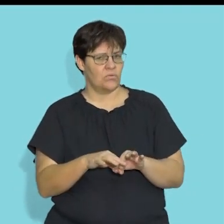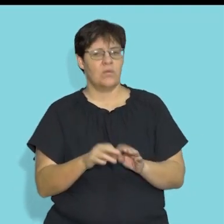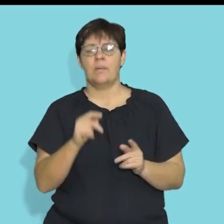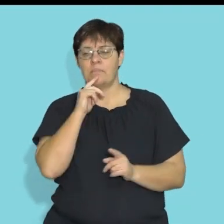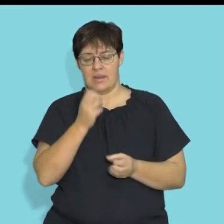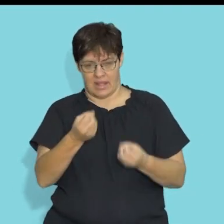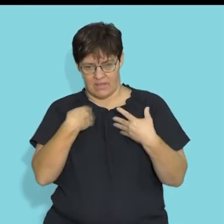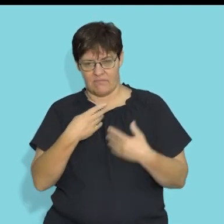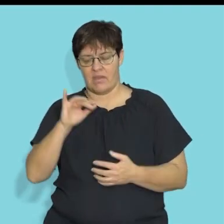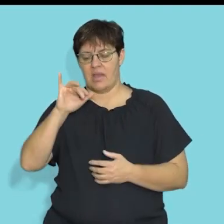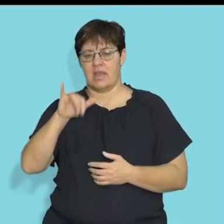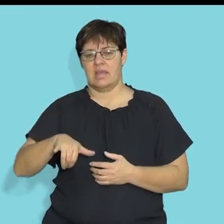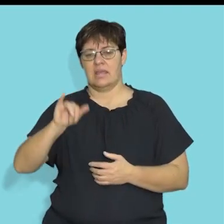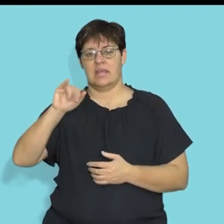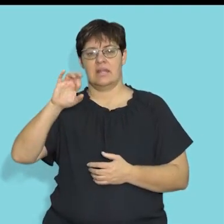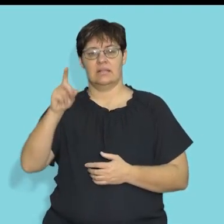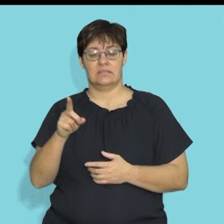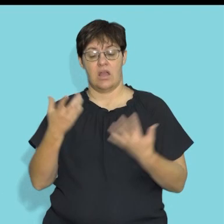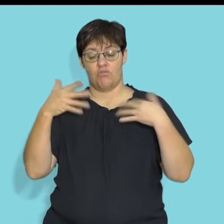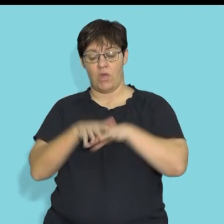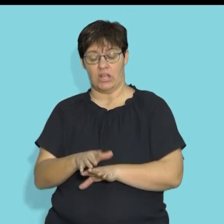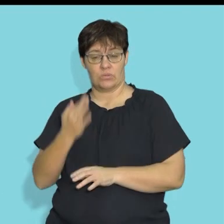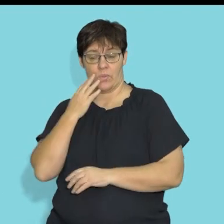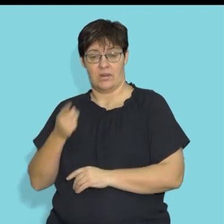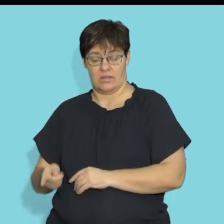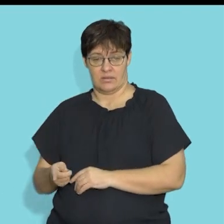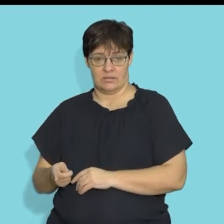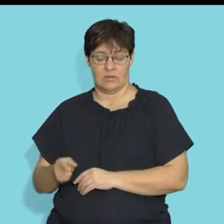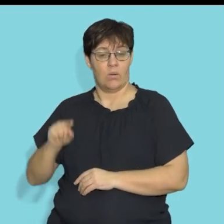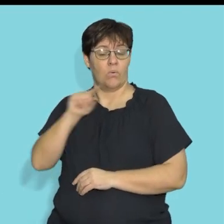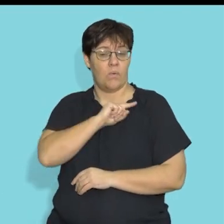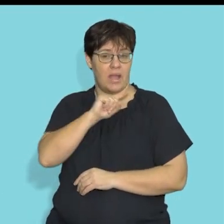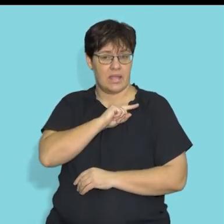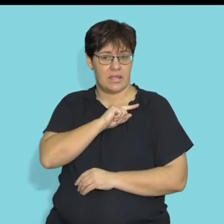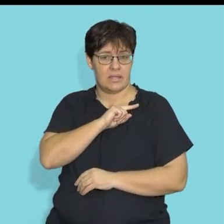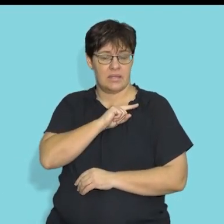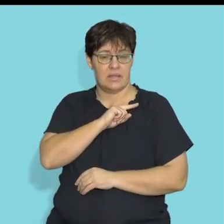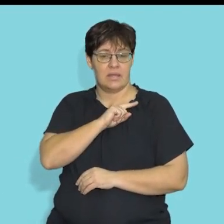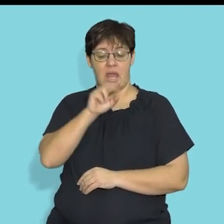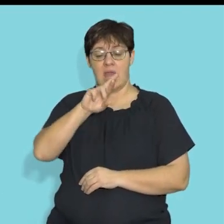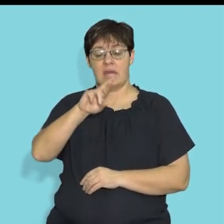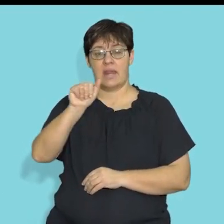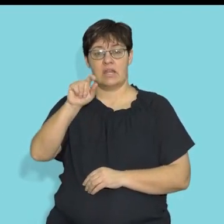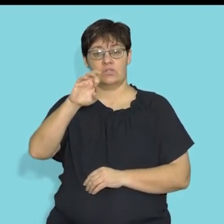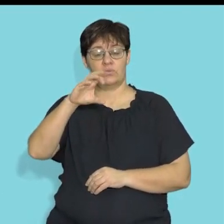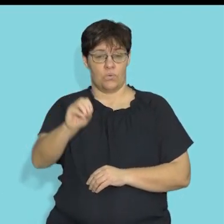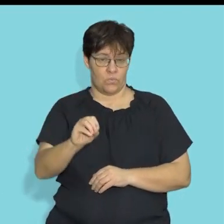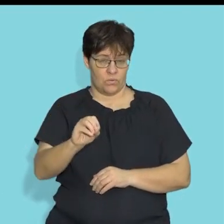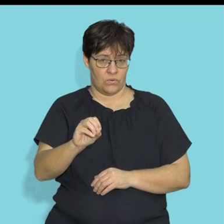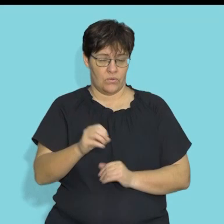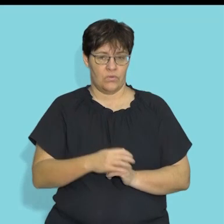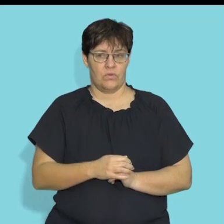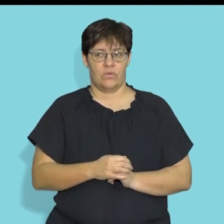the yield of a reaction. And because it is a ratio, it does not